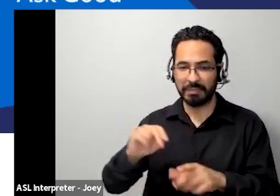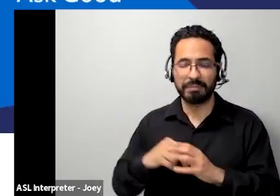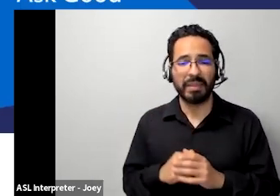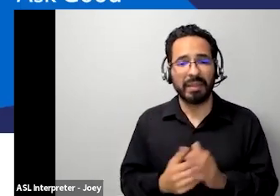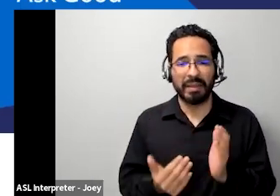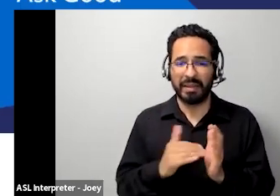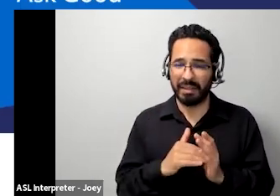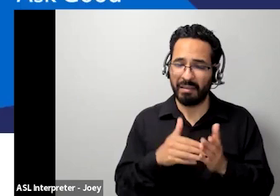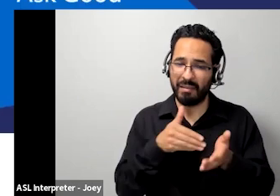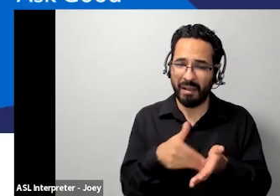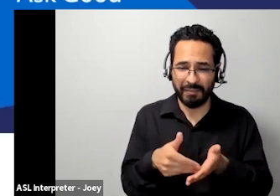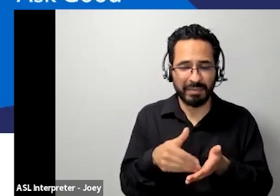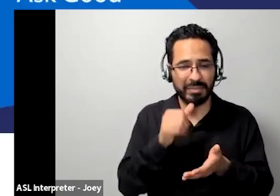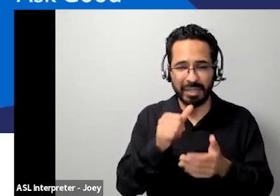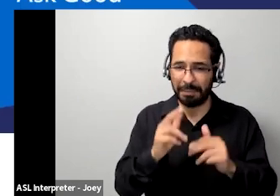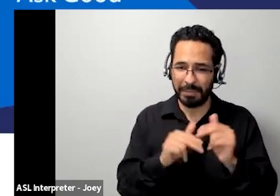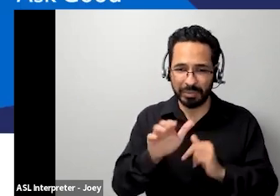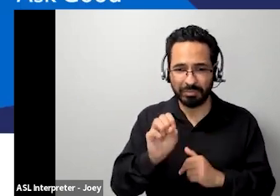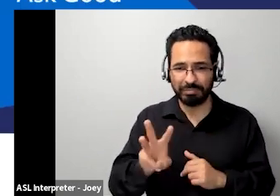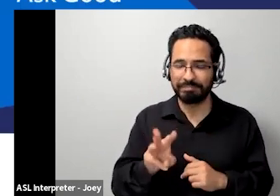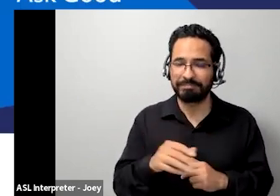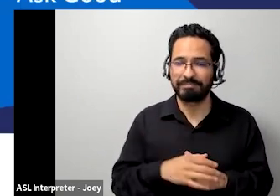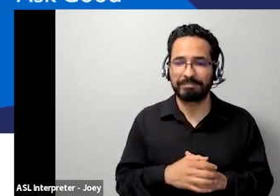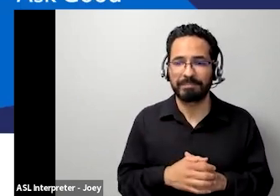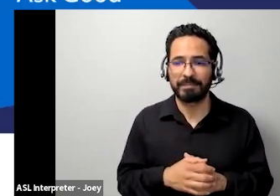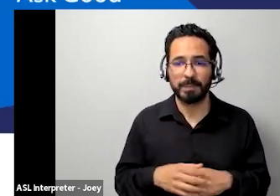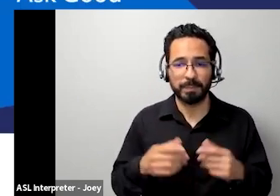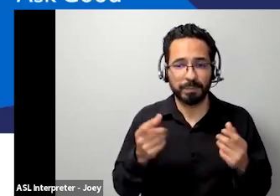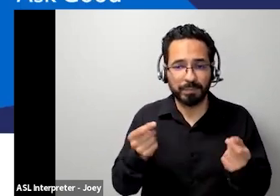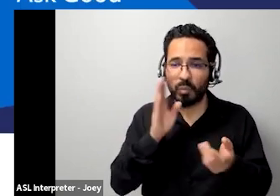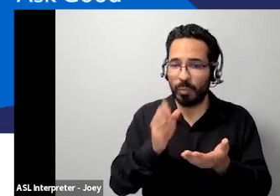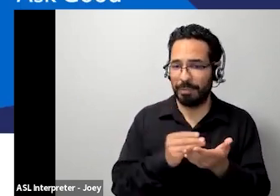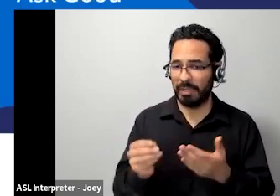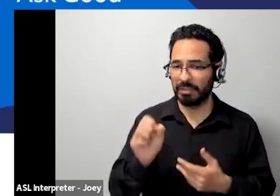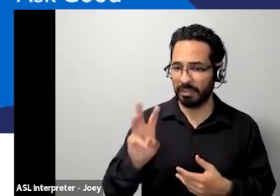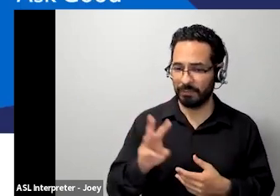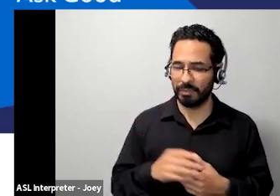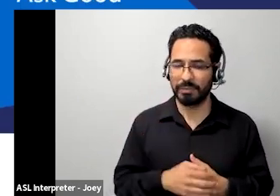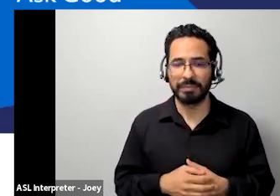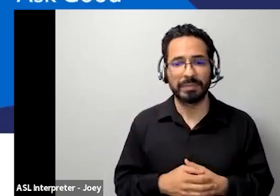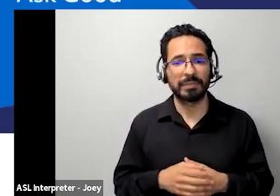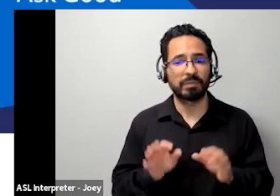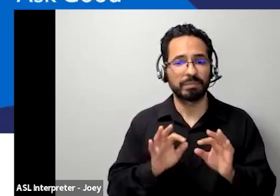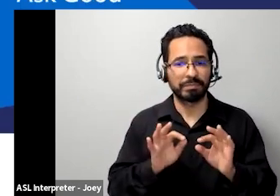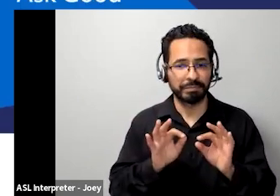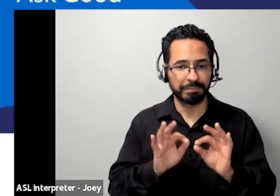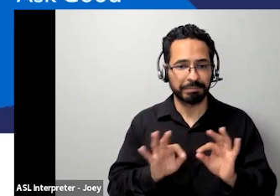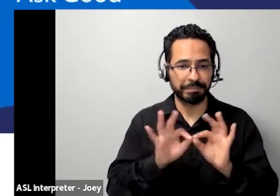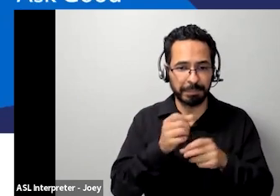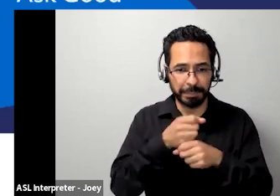you're going to not be building all your software, you're going to be buying it. And so you want to make sure that you